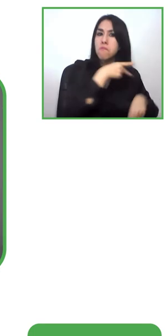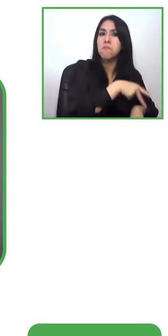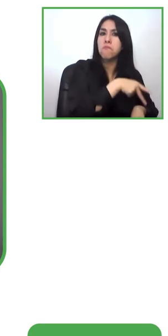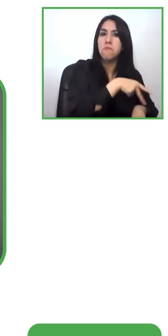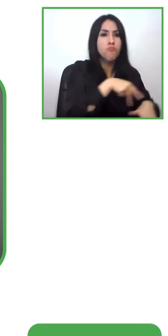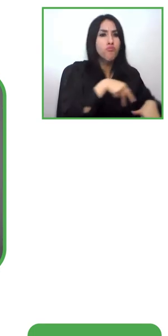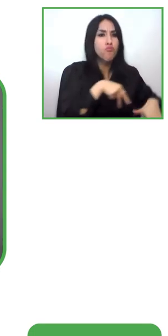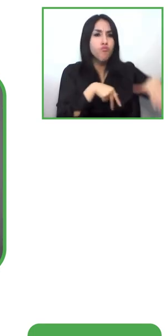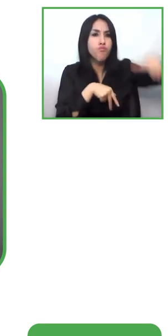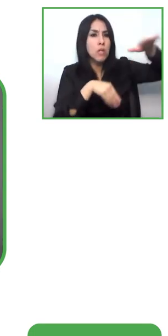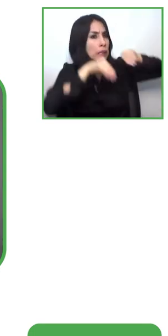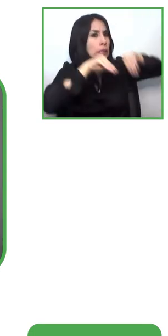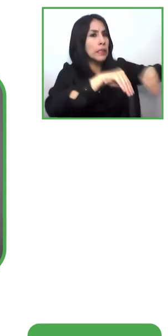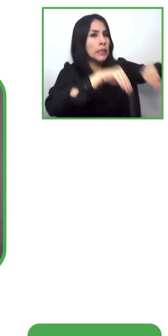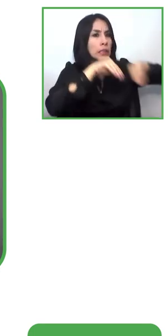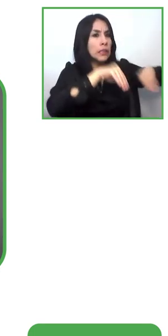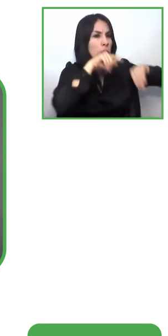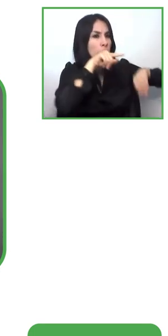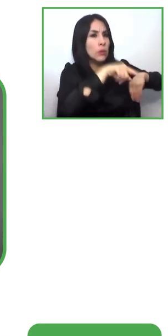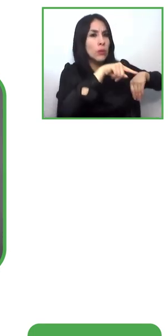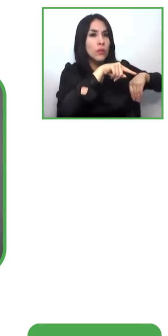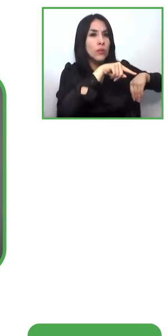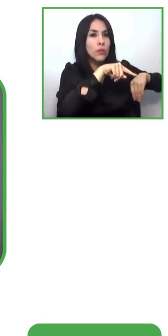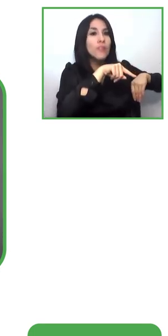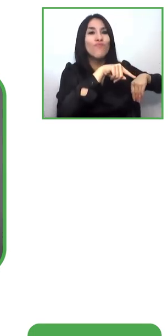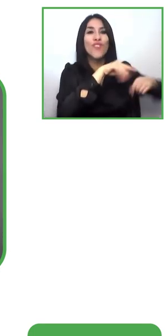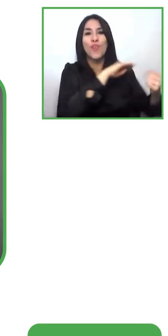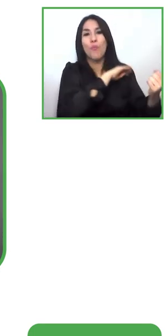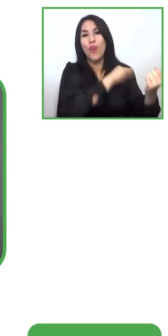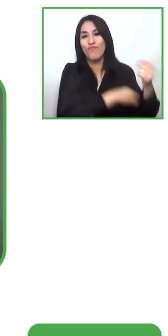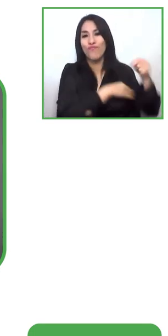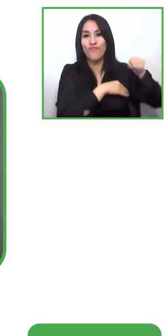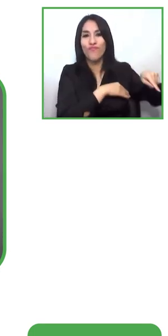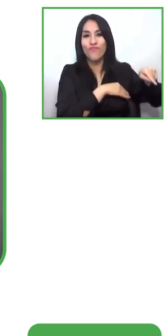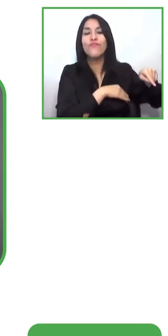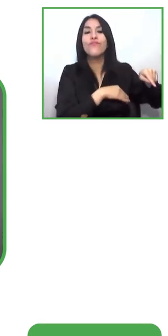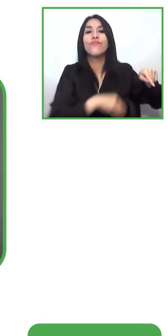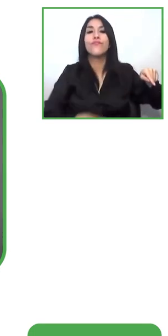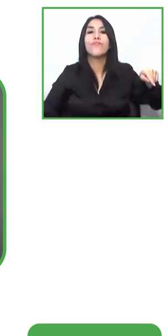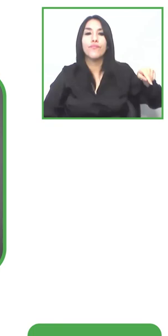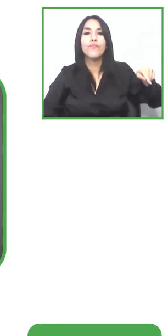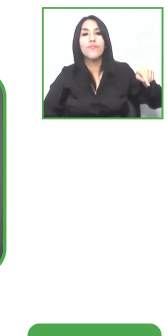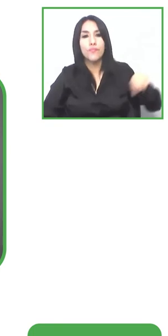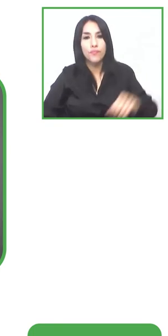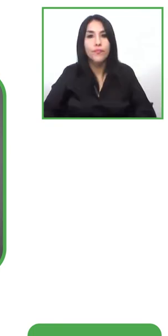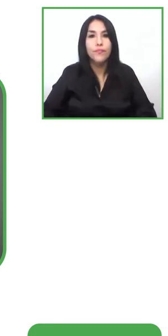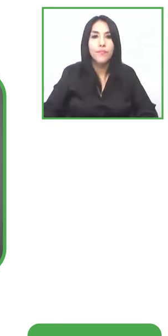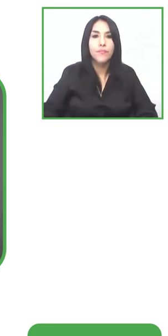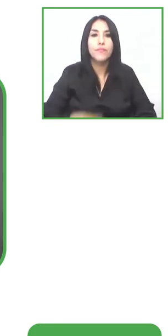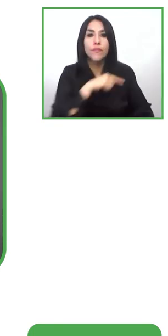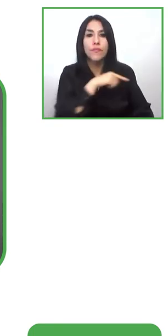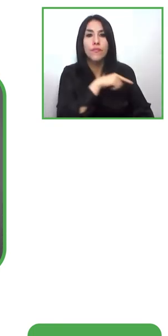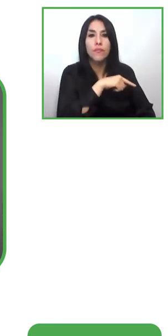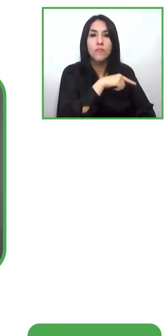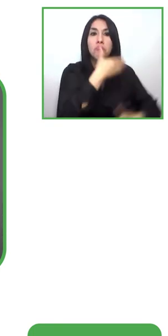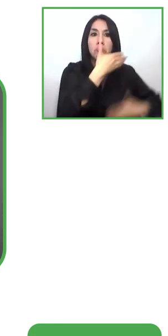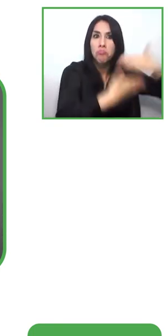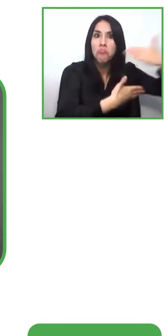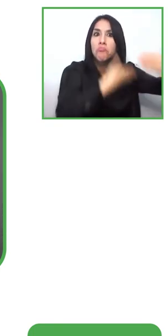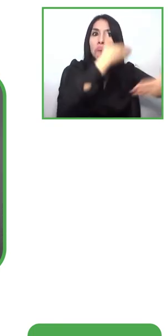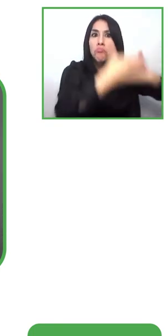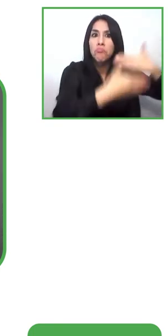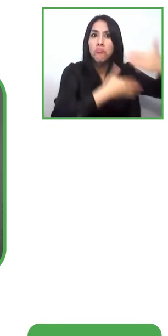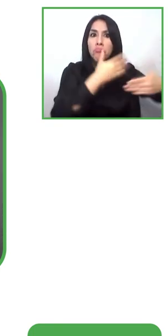and they will talk to the collective, right, of disabled people, and they will